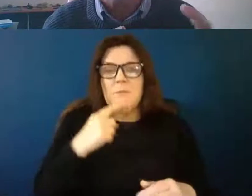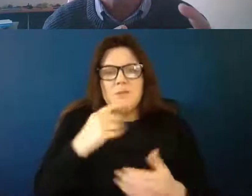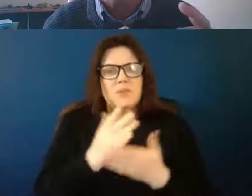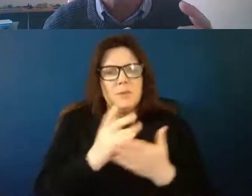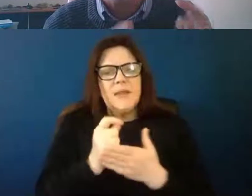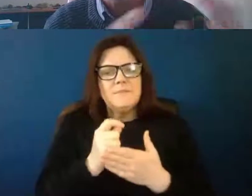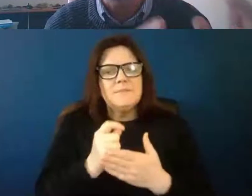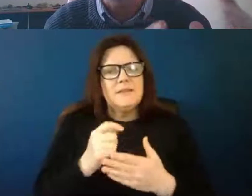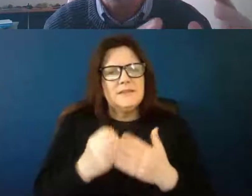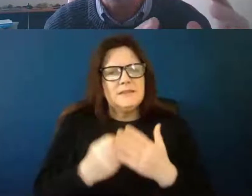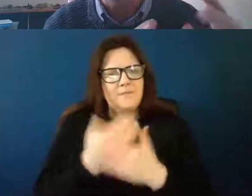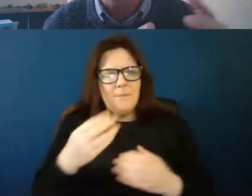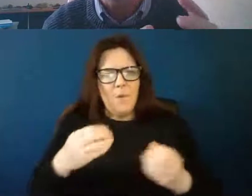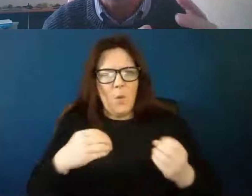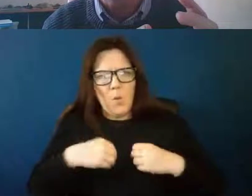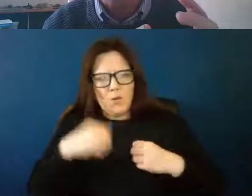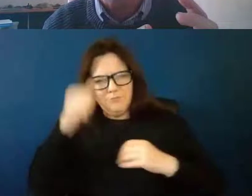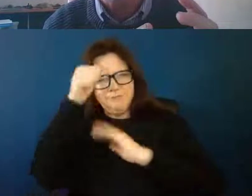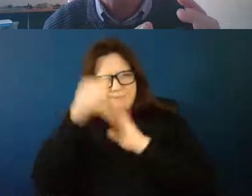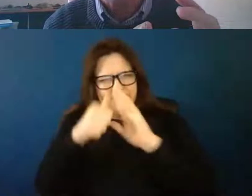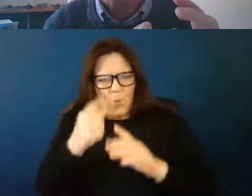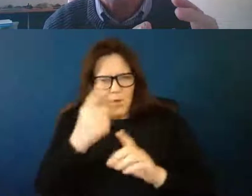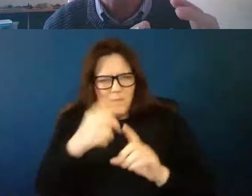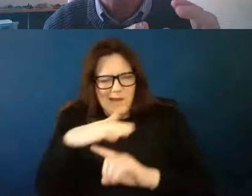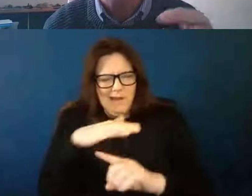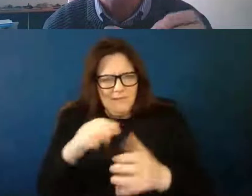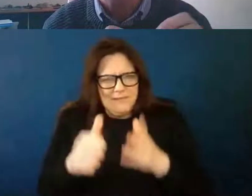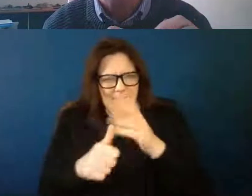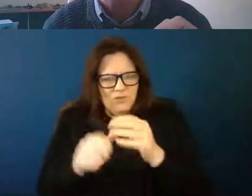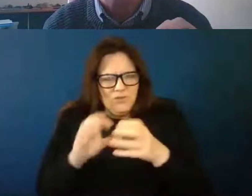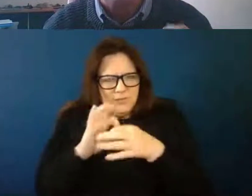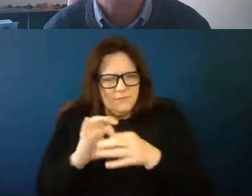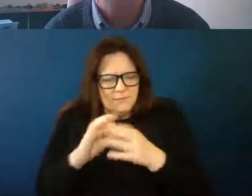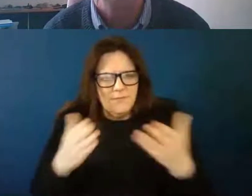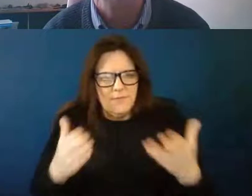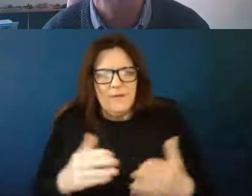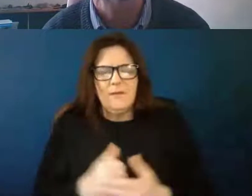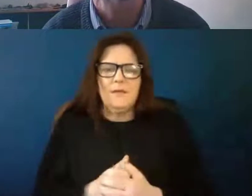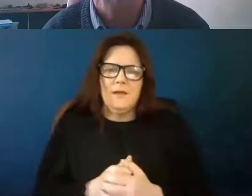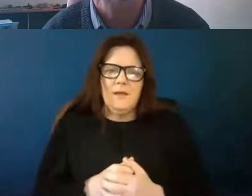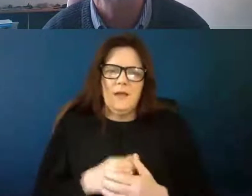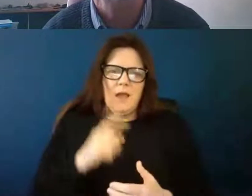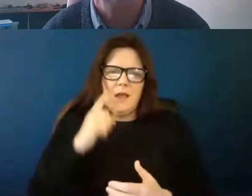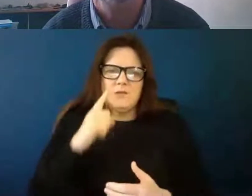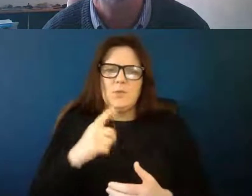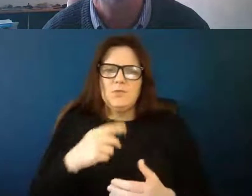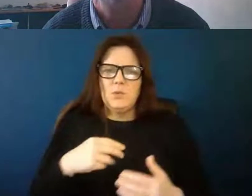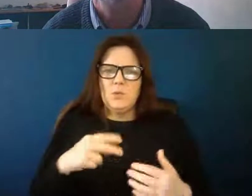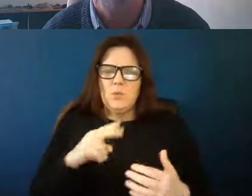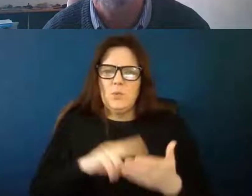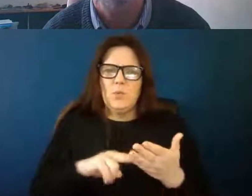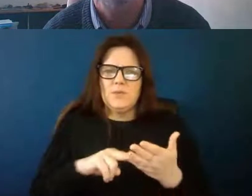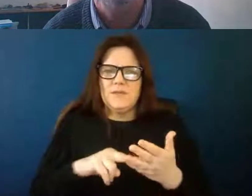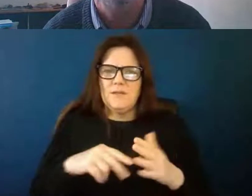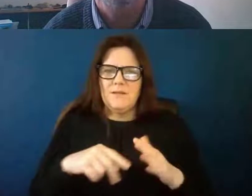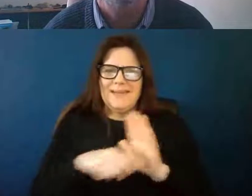but I think it's helpful if it's not so much I don't want to use any